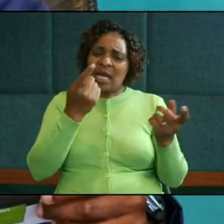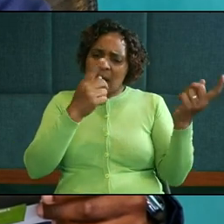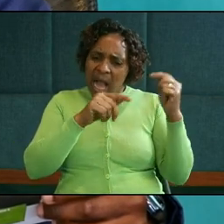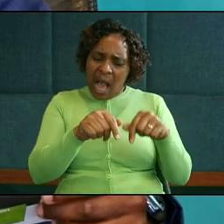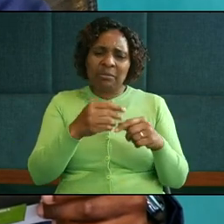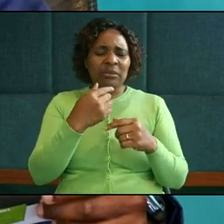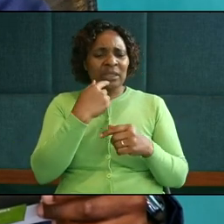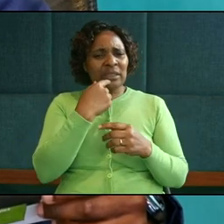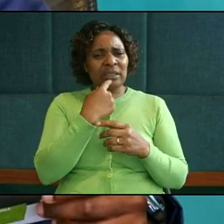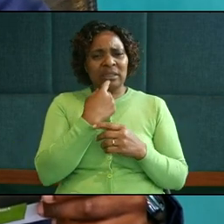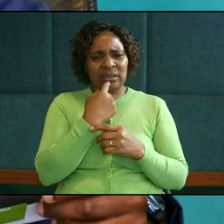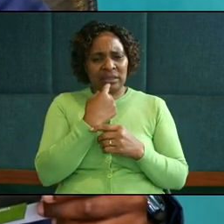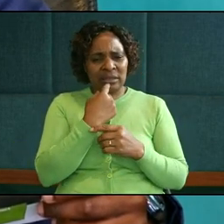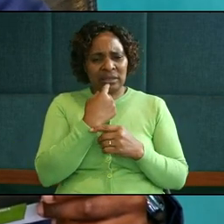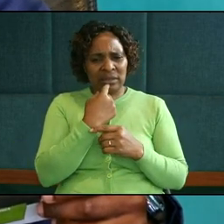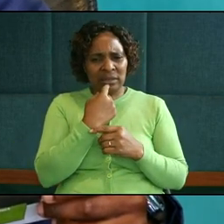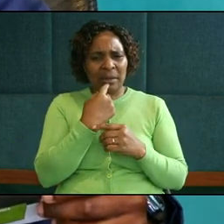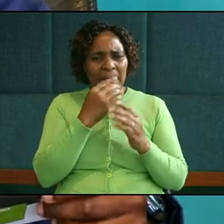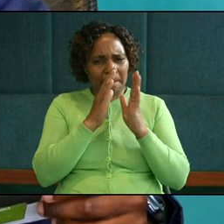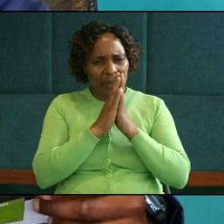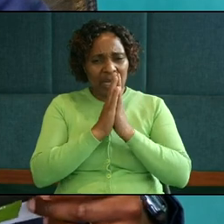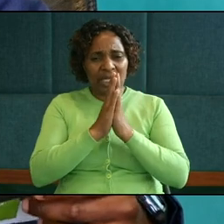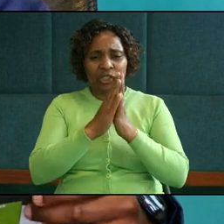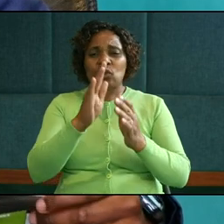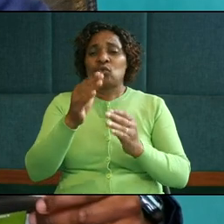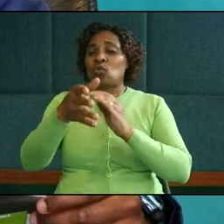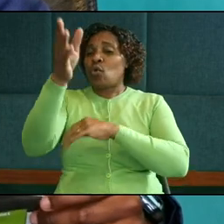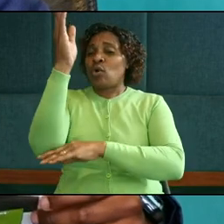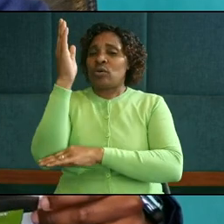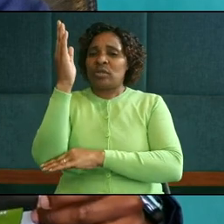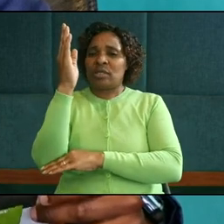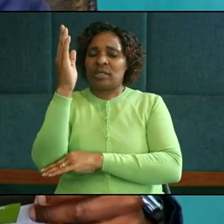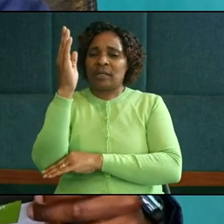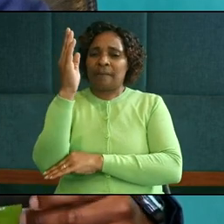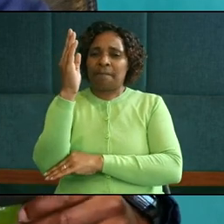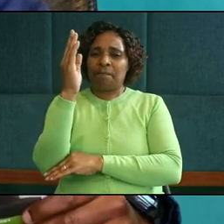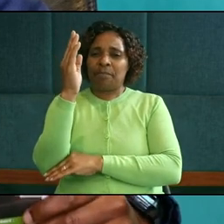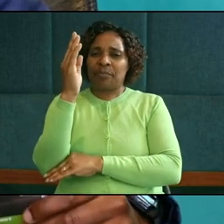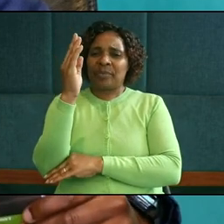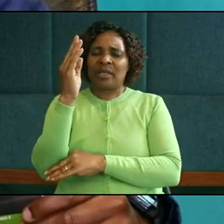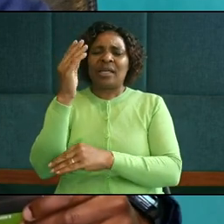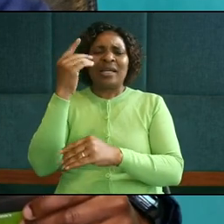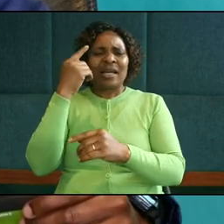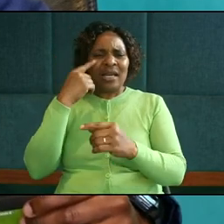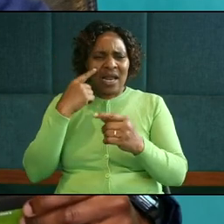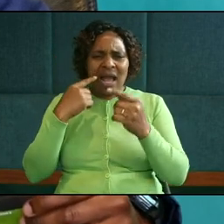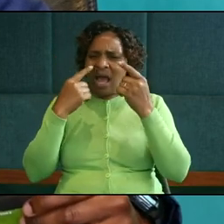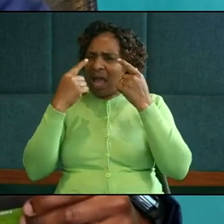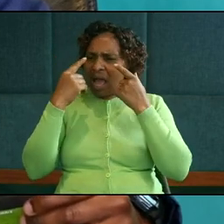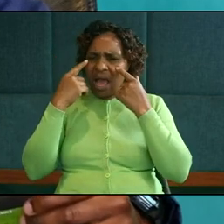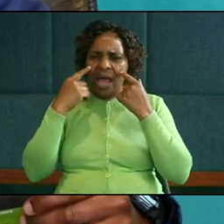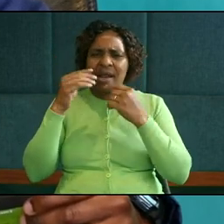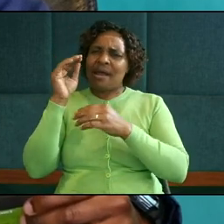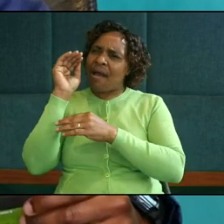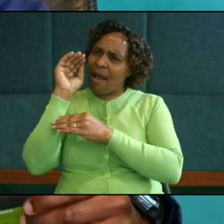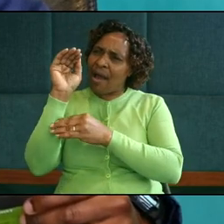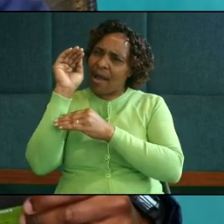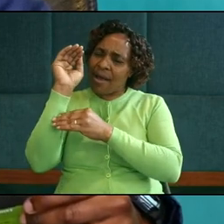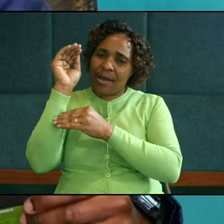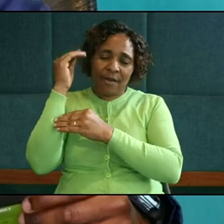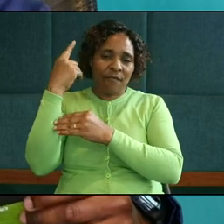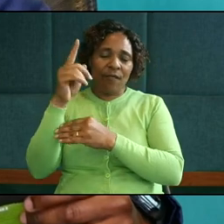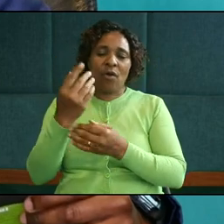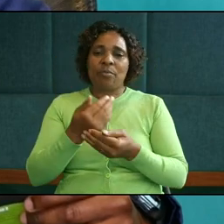up and prays to God, you know, yearning for a